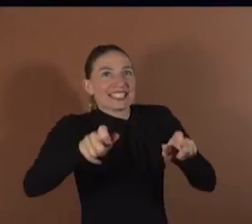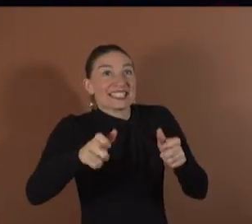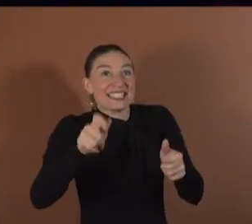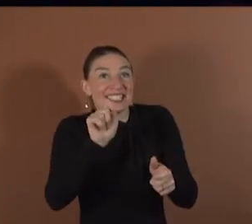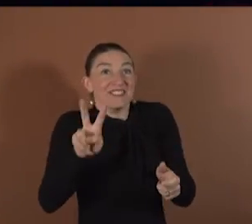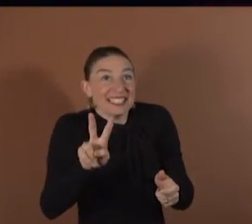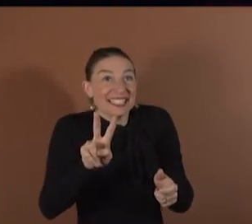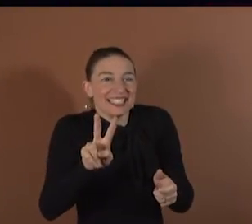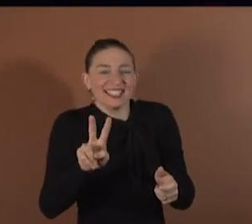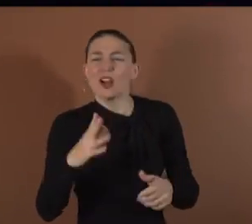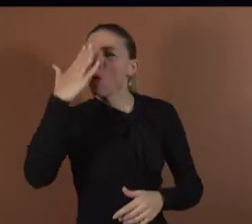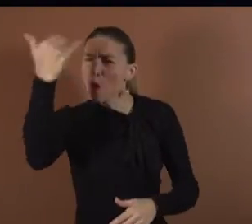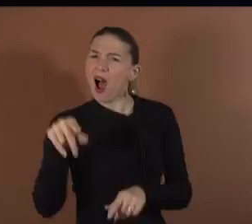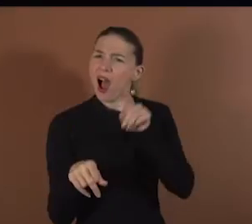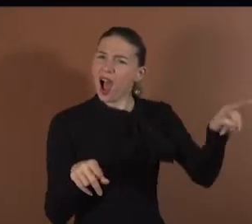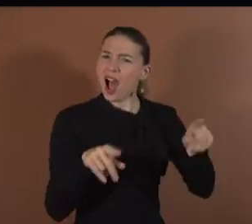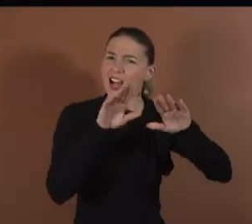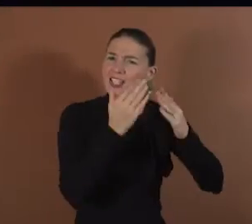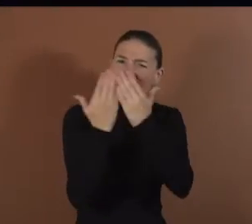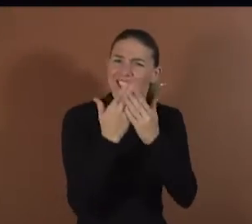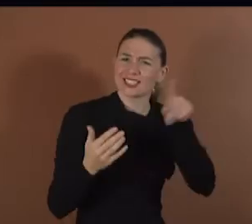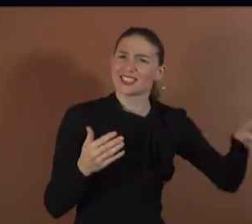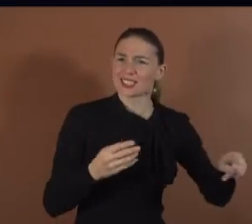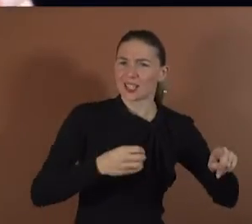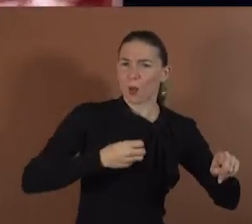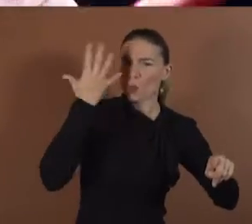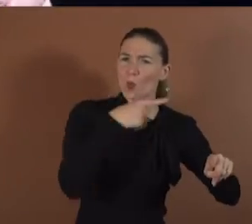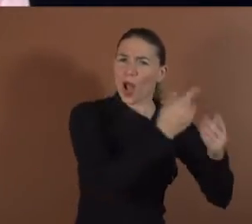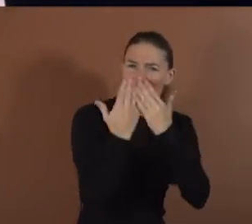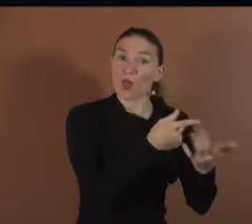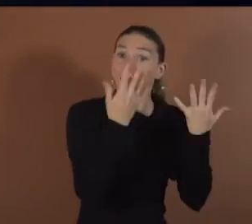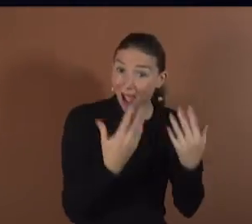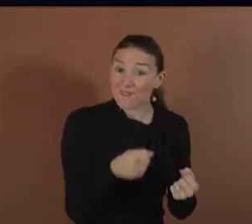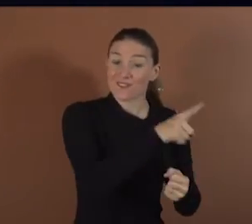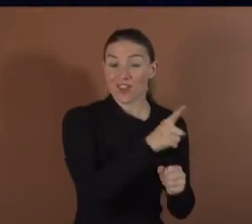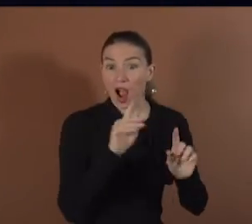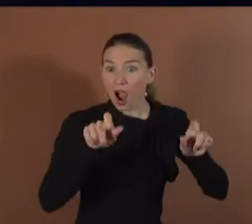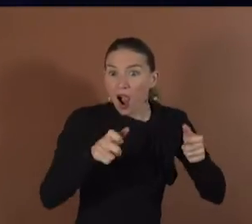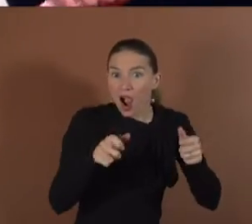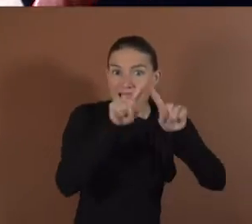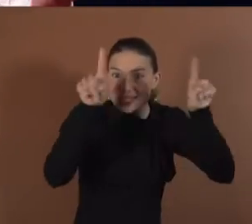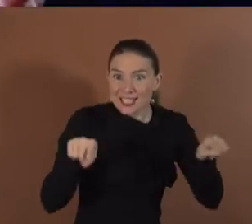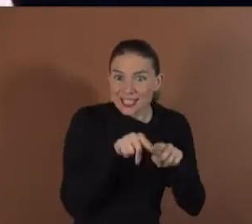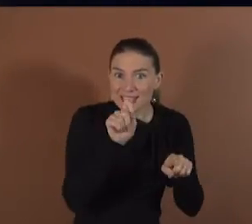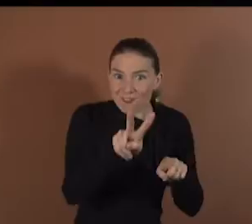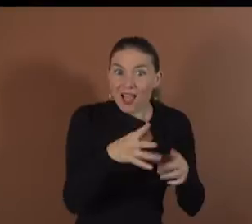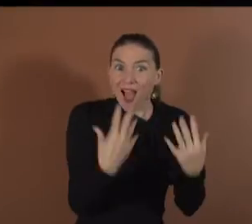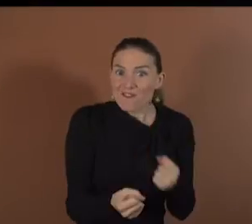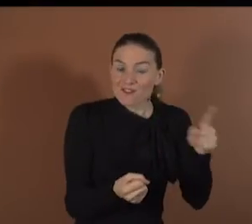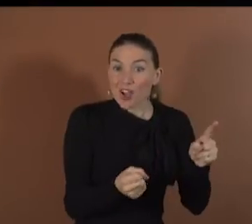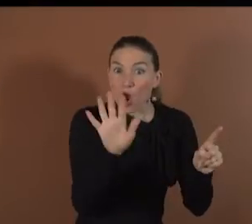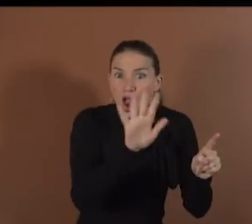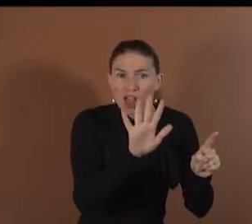Because kids in white schools had color TVs and kids in black schools had no TVs. But